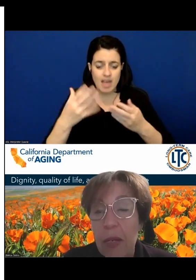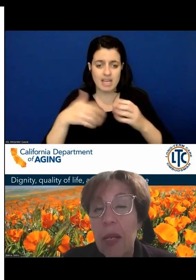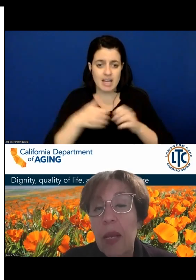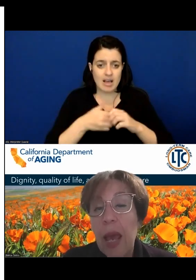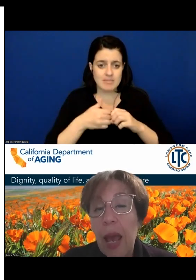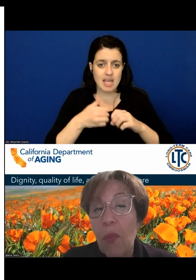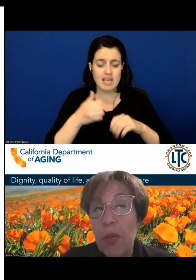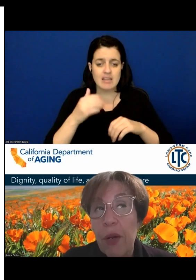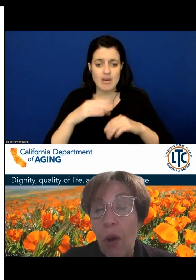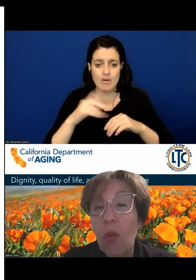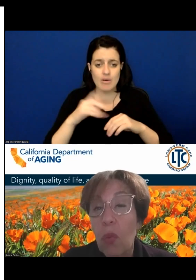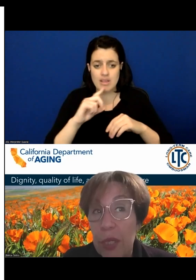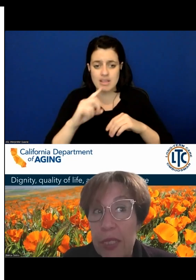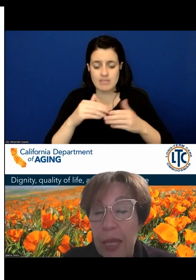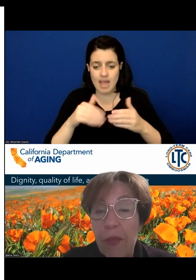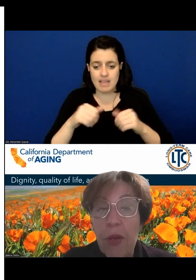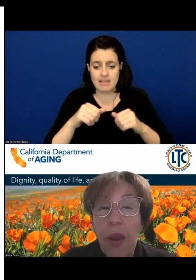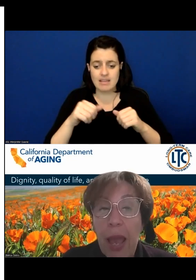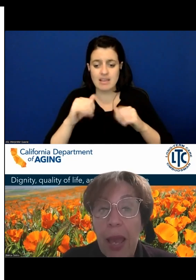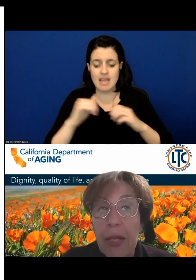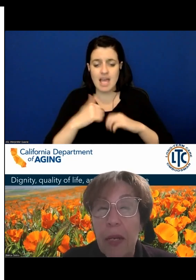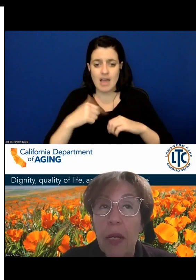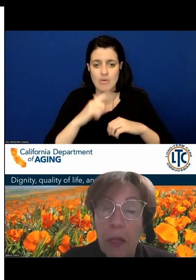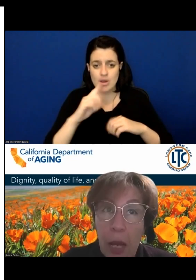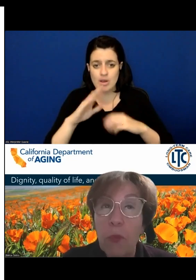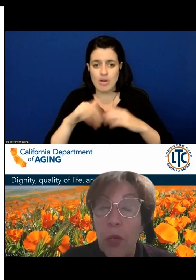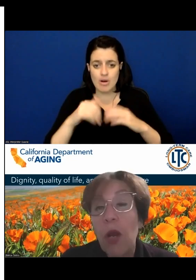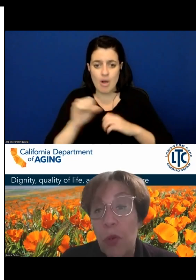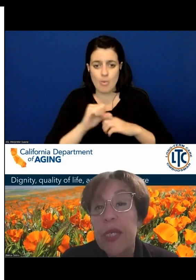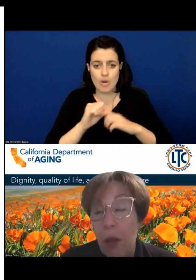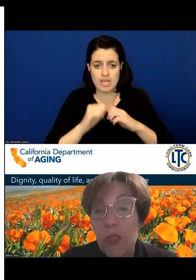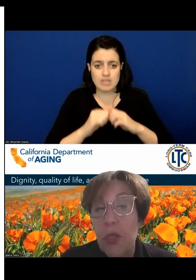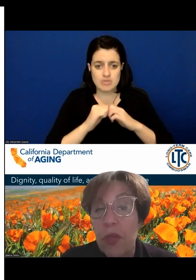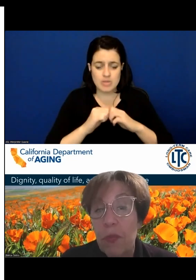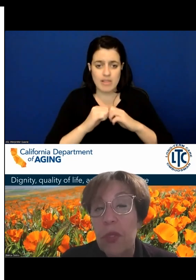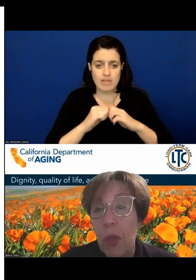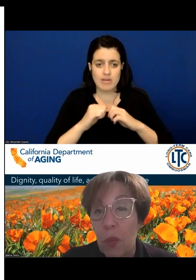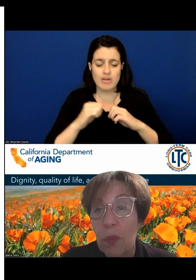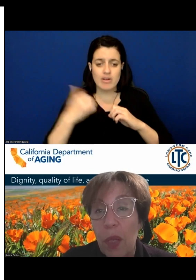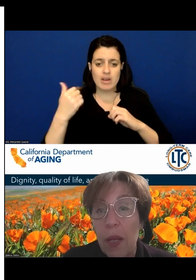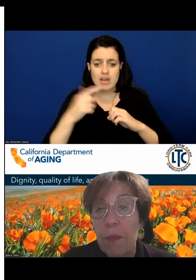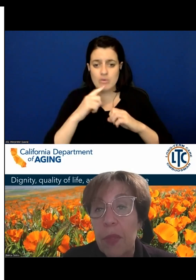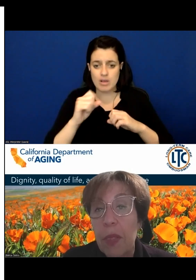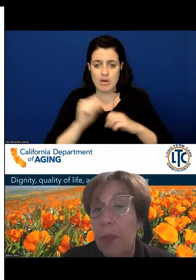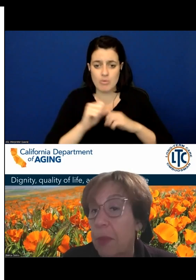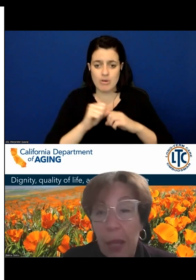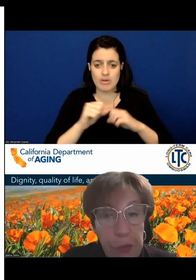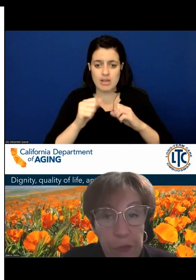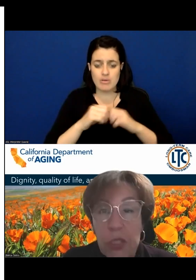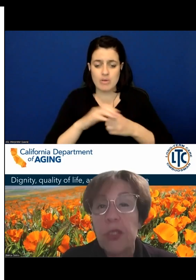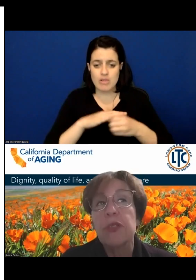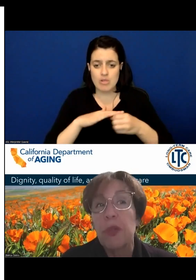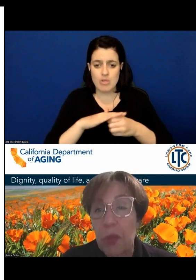at, how we are all working together, and we are working also with local public